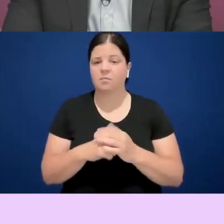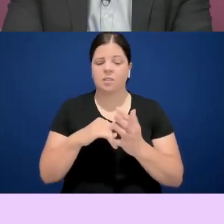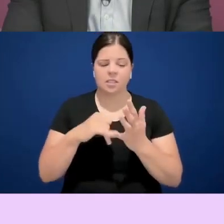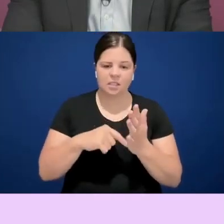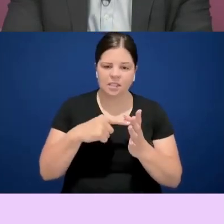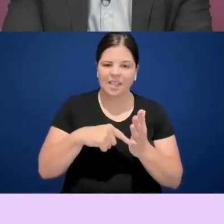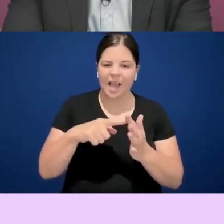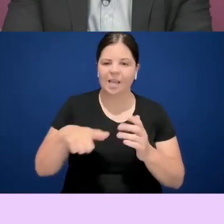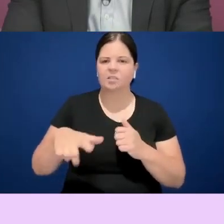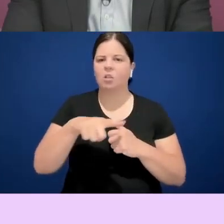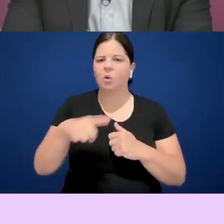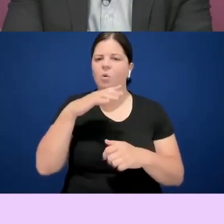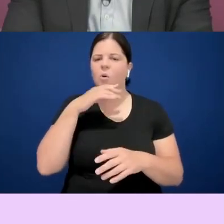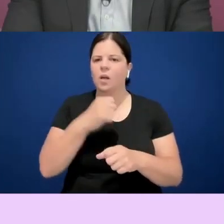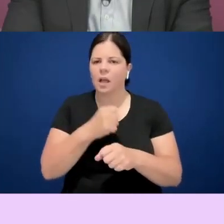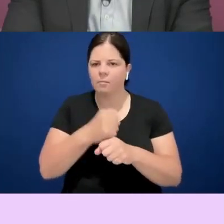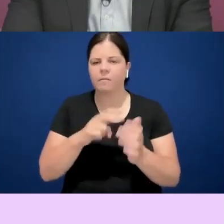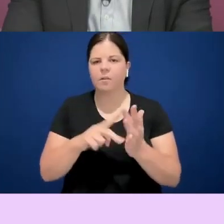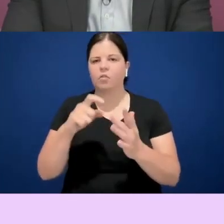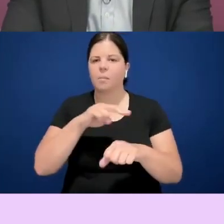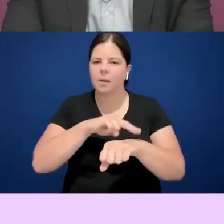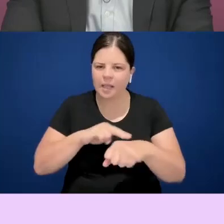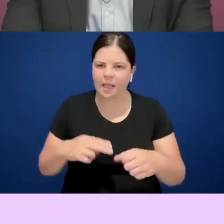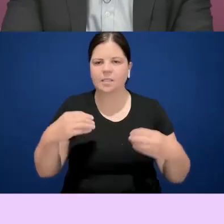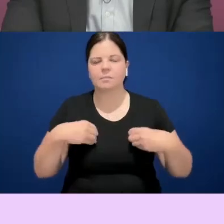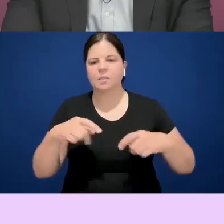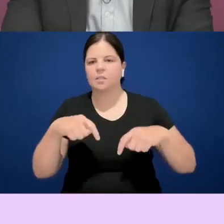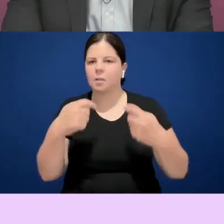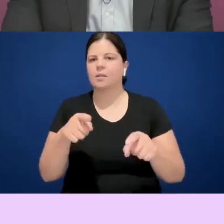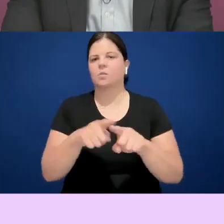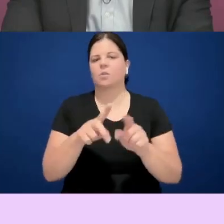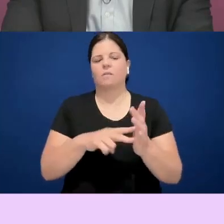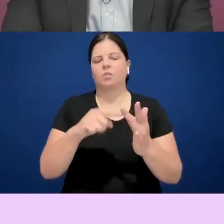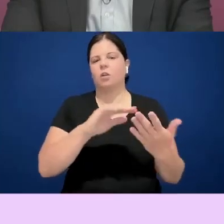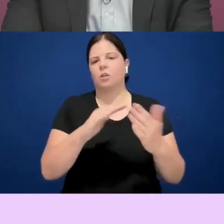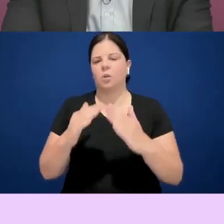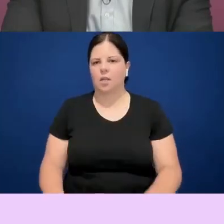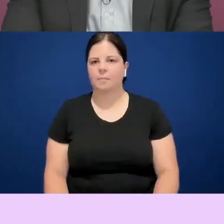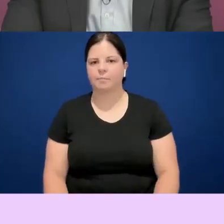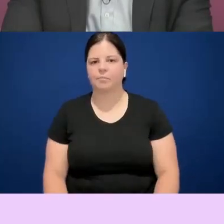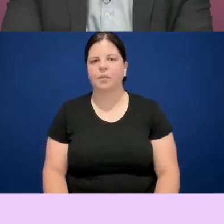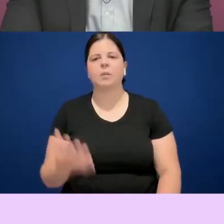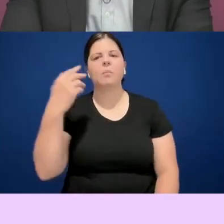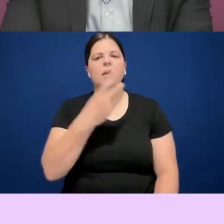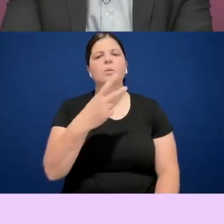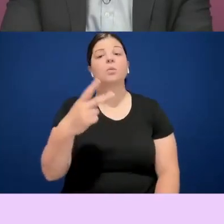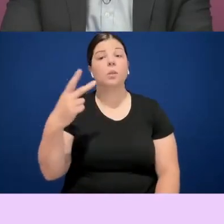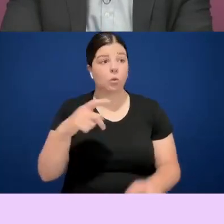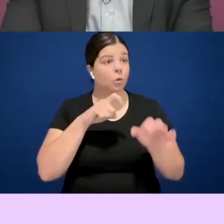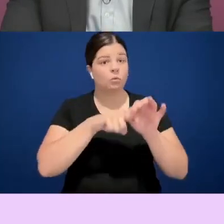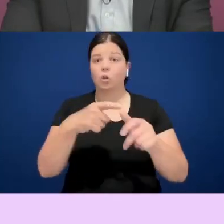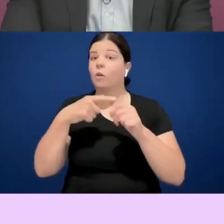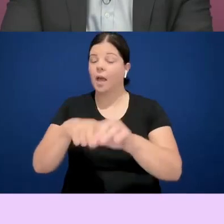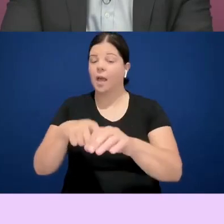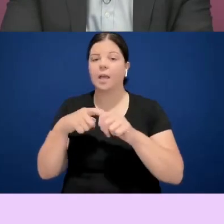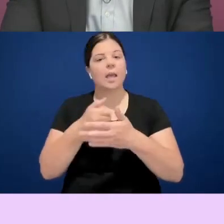suppliers to state and local government, and the Victorian community. These groups were surveyed back in 2022, and we surveyed them every